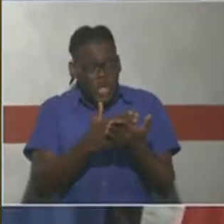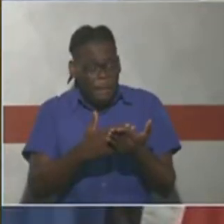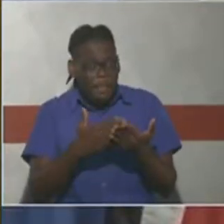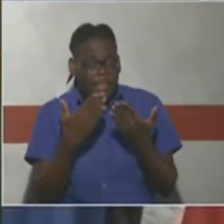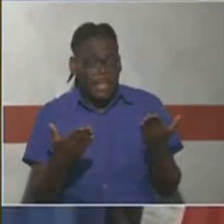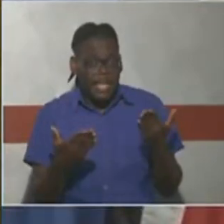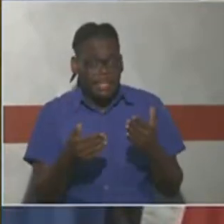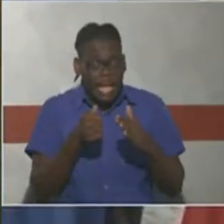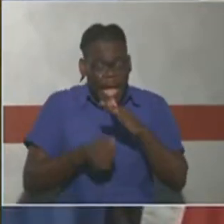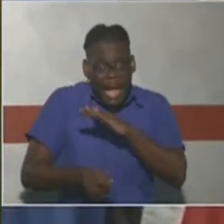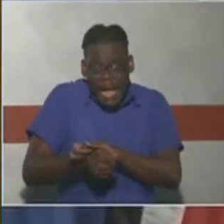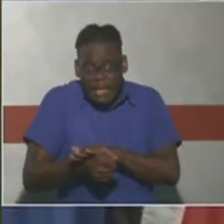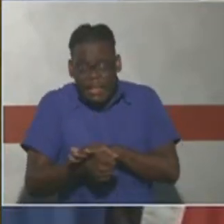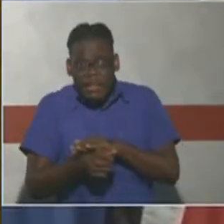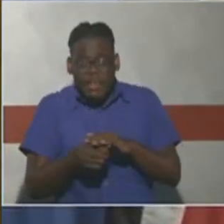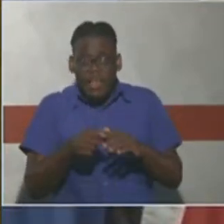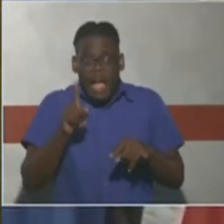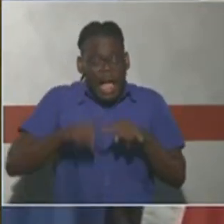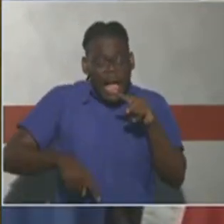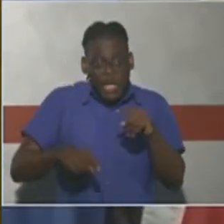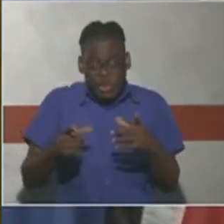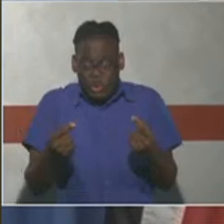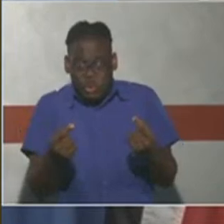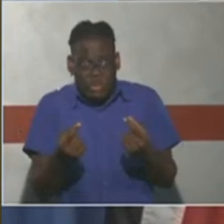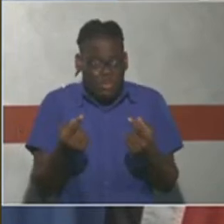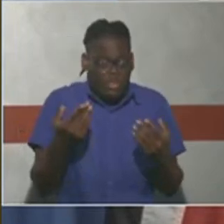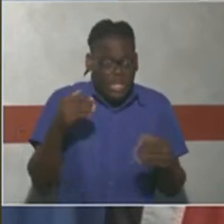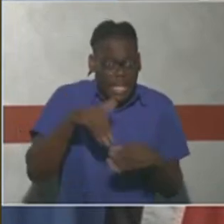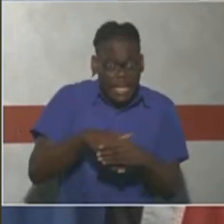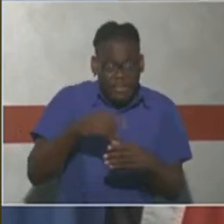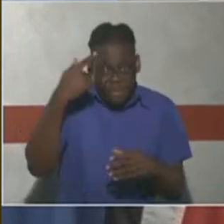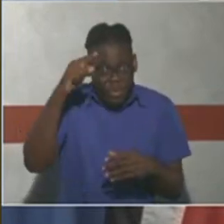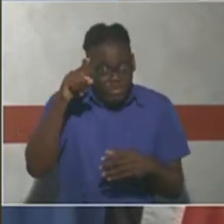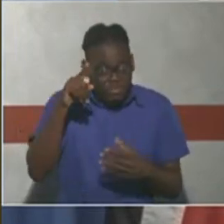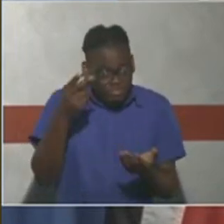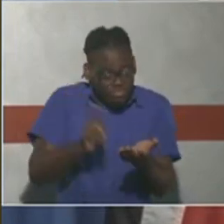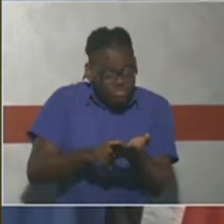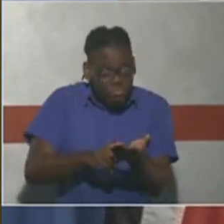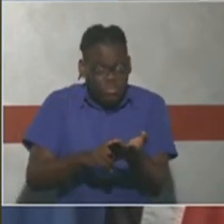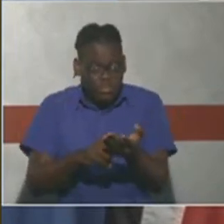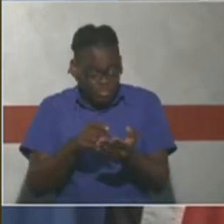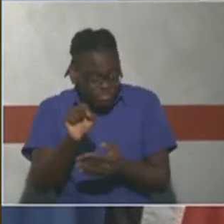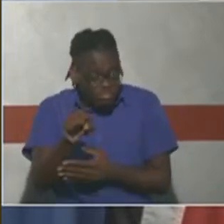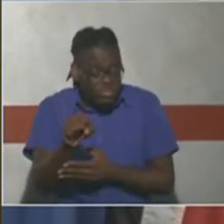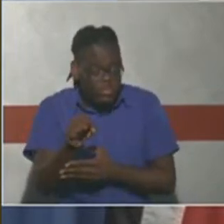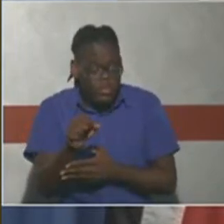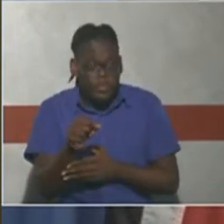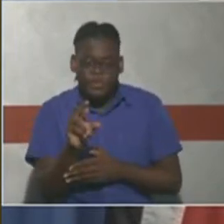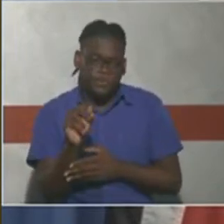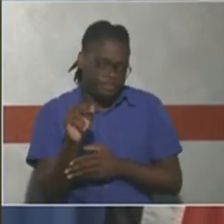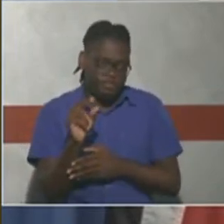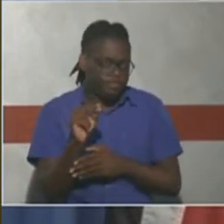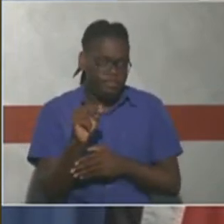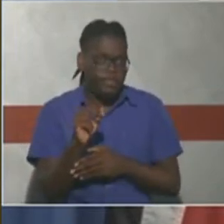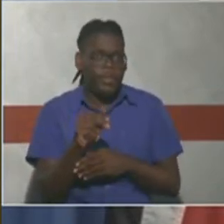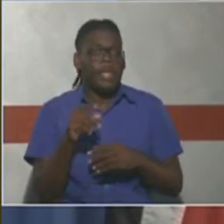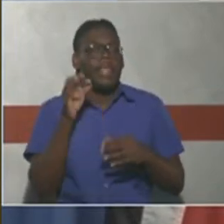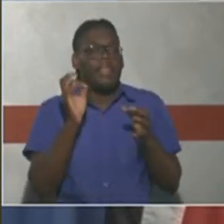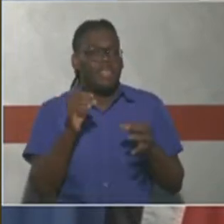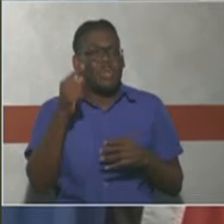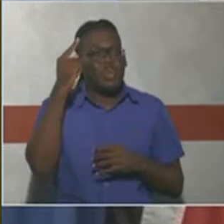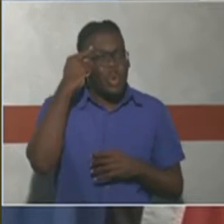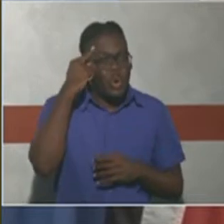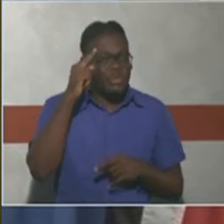terms that we don't think we can meet. Because if that was the case, then we would have negotiated that at the time when we discussed it. But the terms that we have to